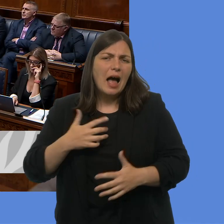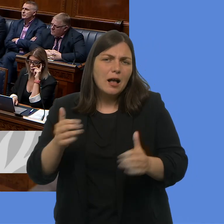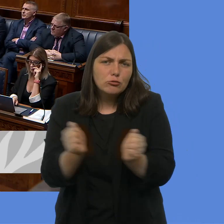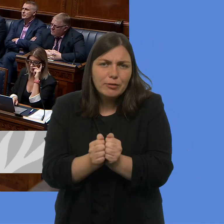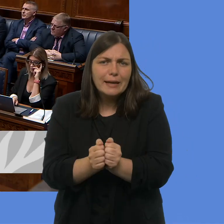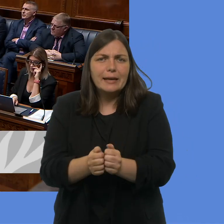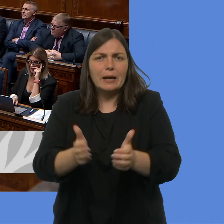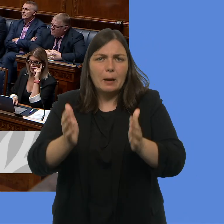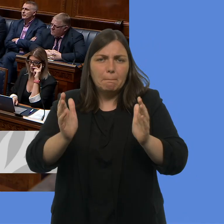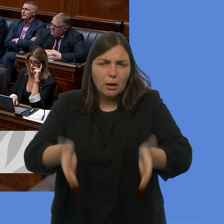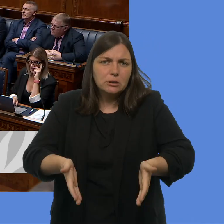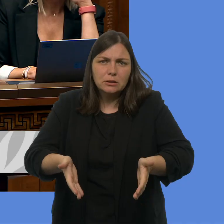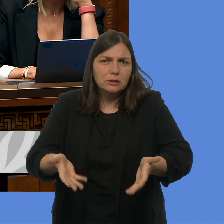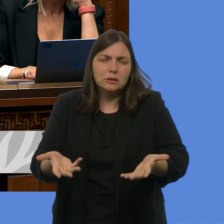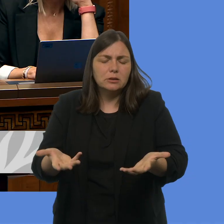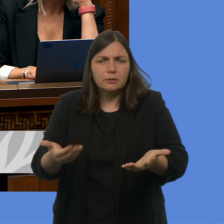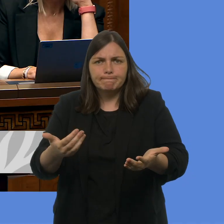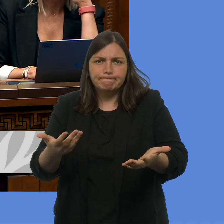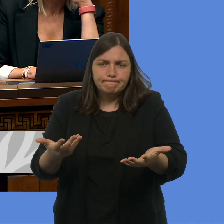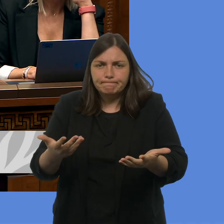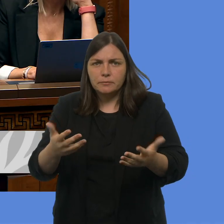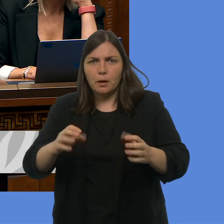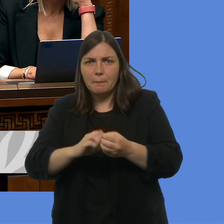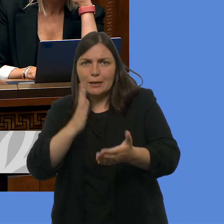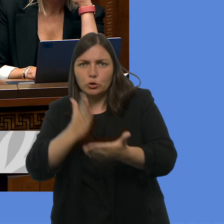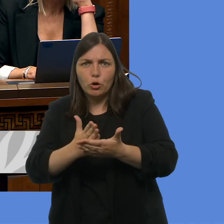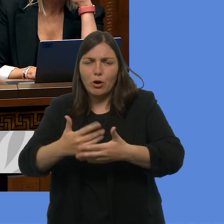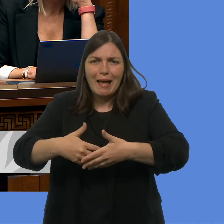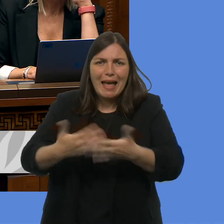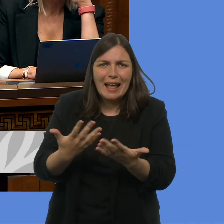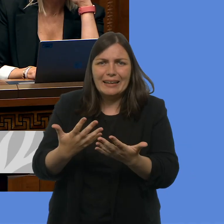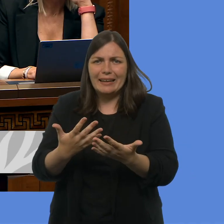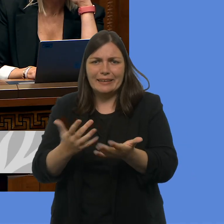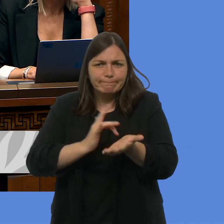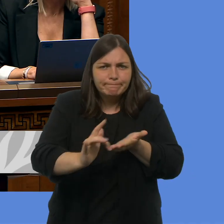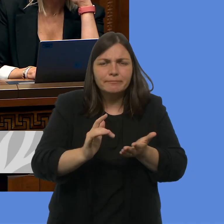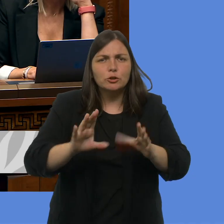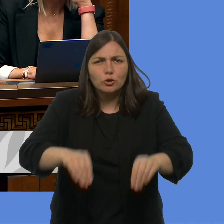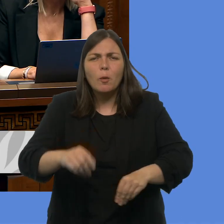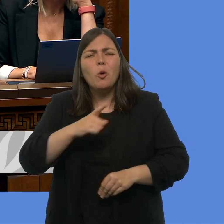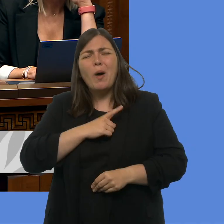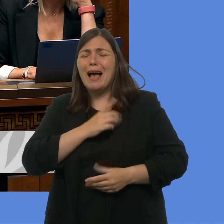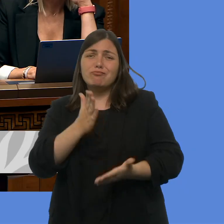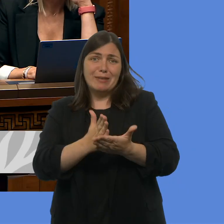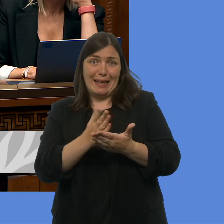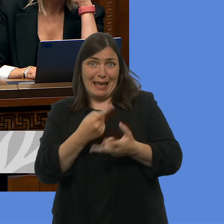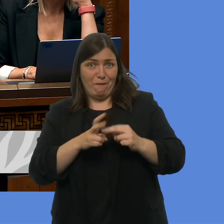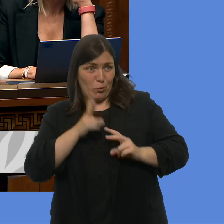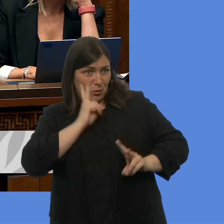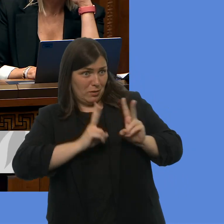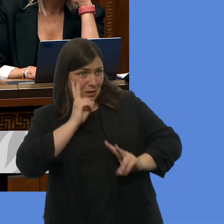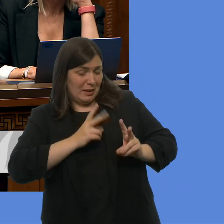because I think any objective mind looking on and seeing how the situation is continuing to deteriorate in Gaza is just